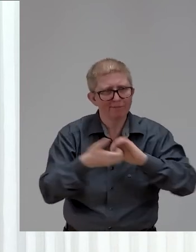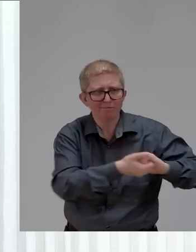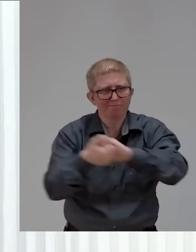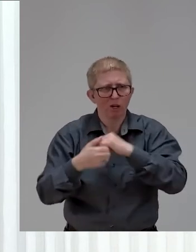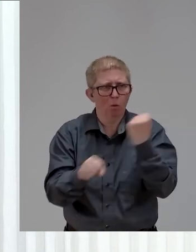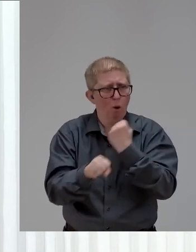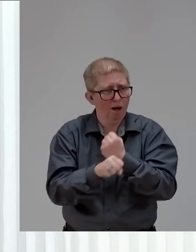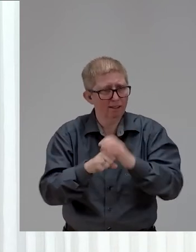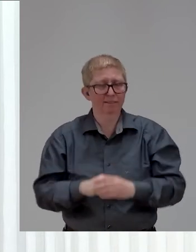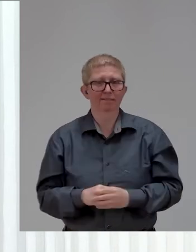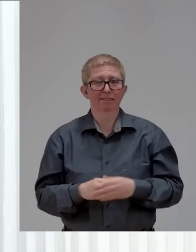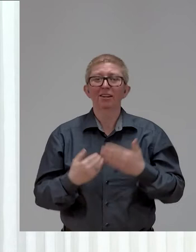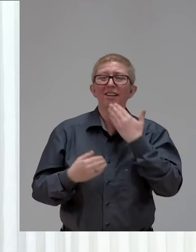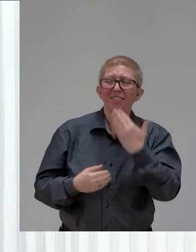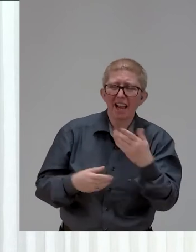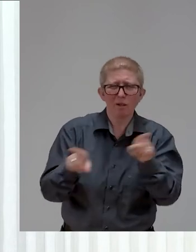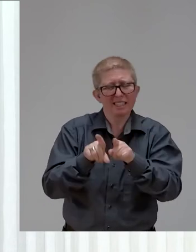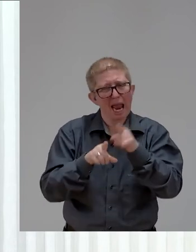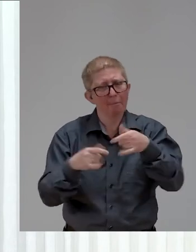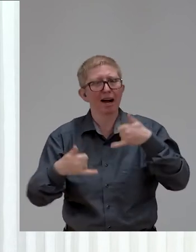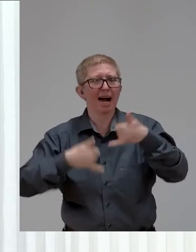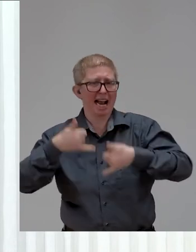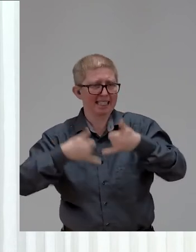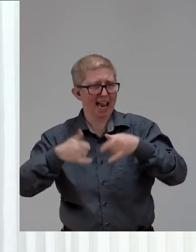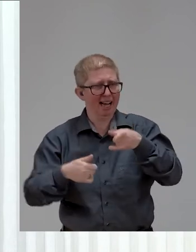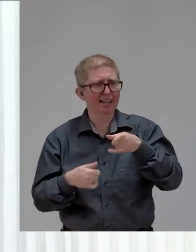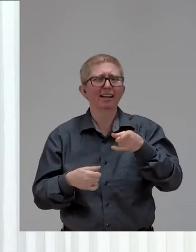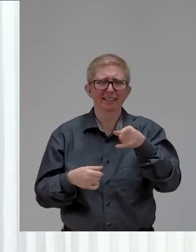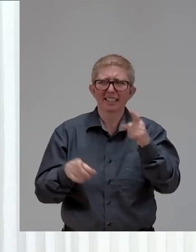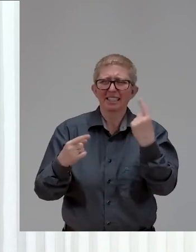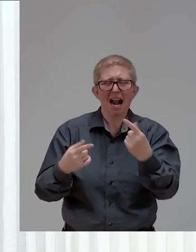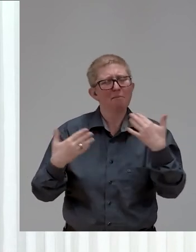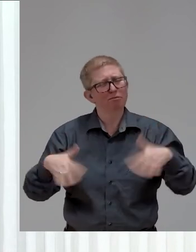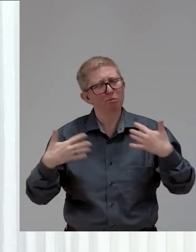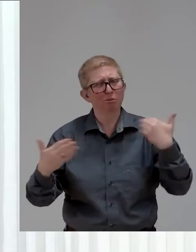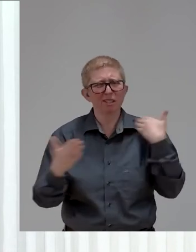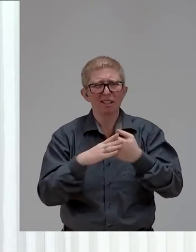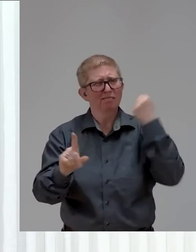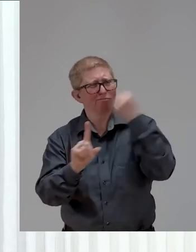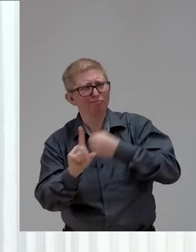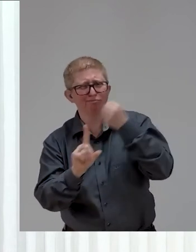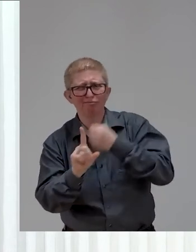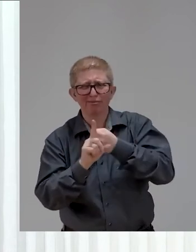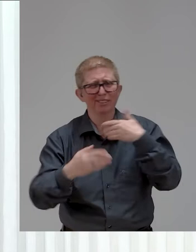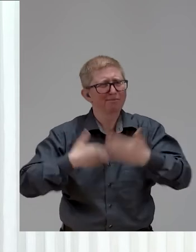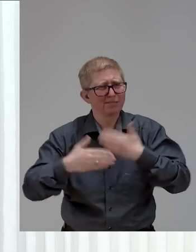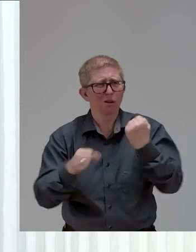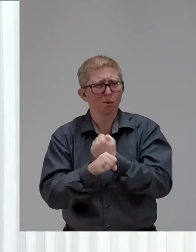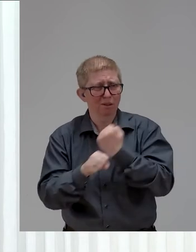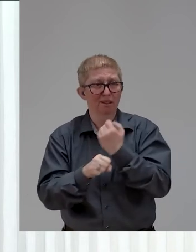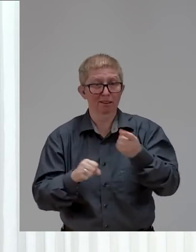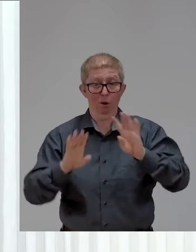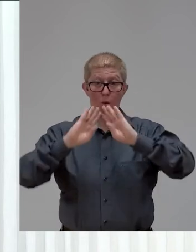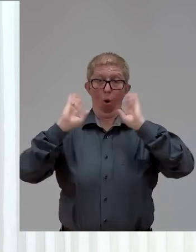morning. Ms. Casey's efforts have done so much to place disability inclusion on the global business agenda and to help the private